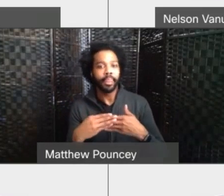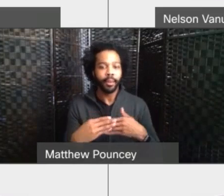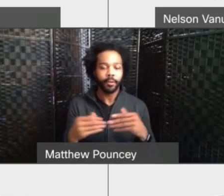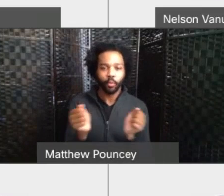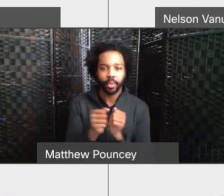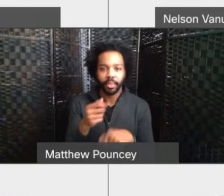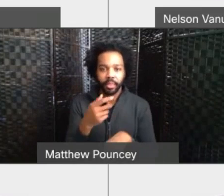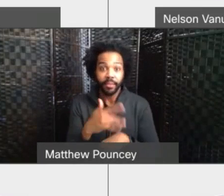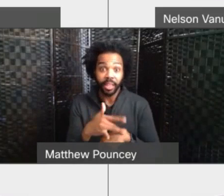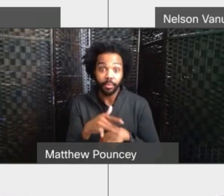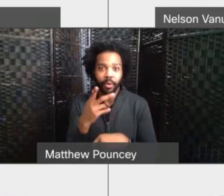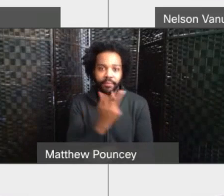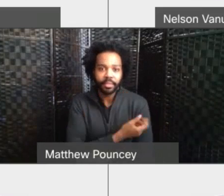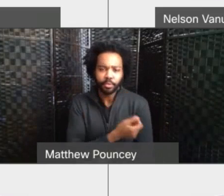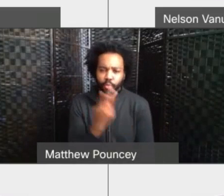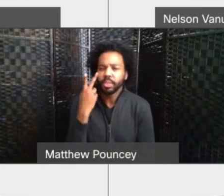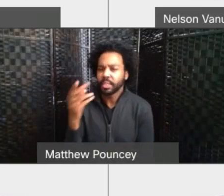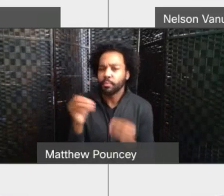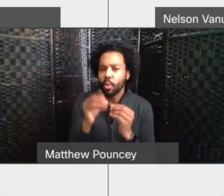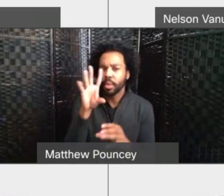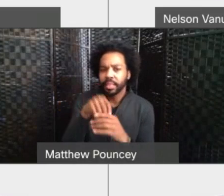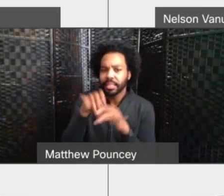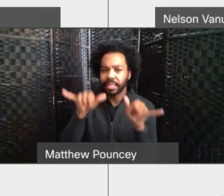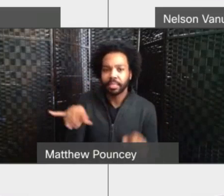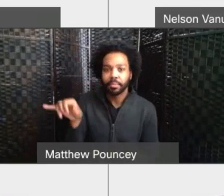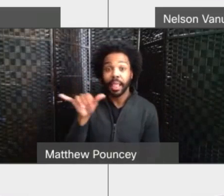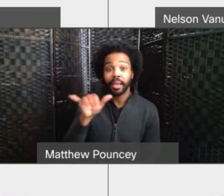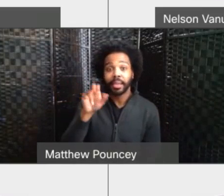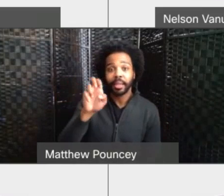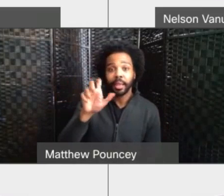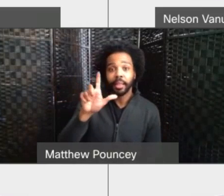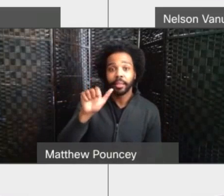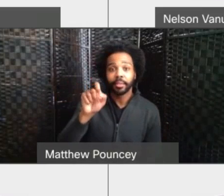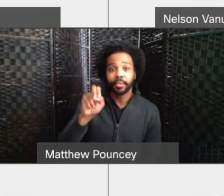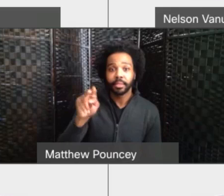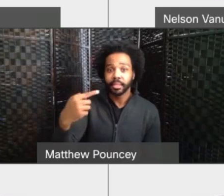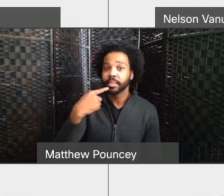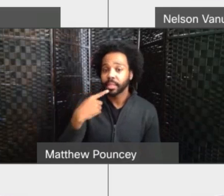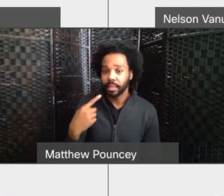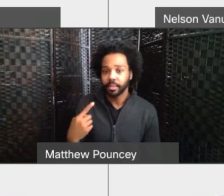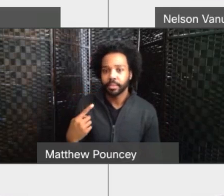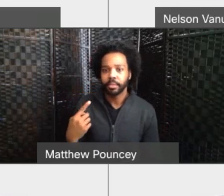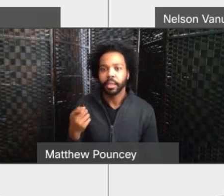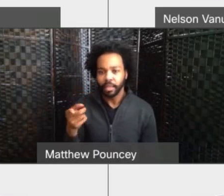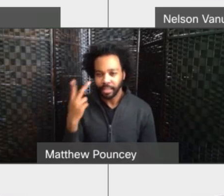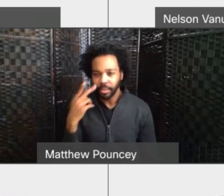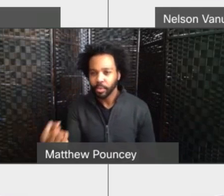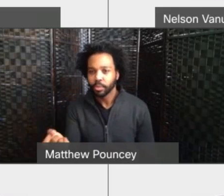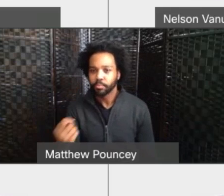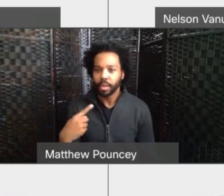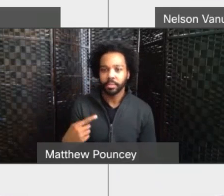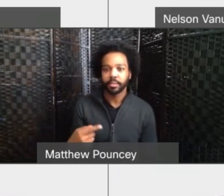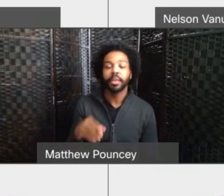system. So as Nelson said, there is that alert system that you and someone type this in. DC Health will send